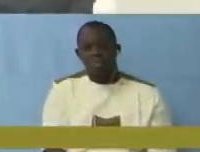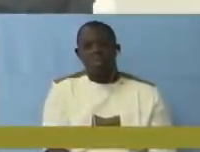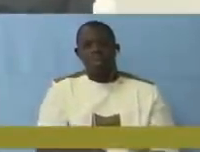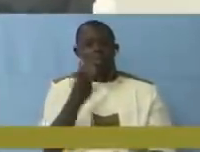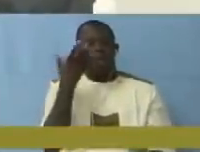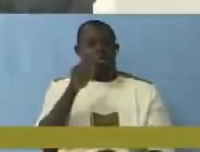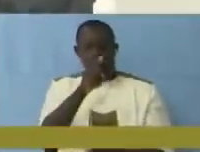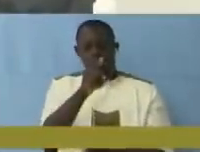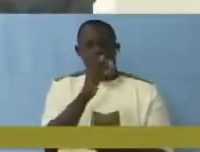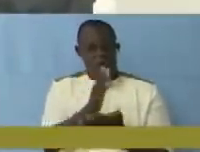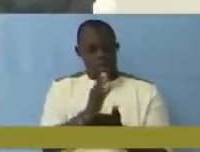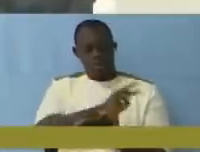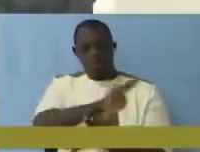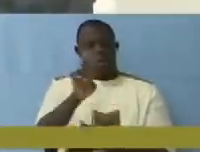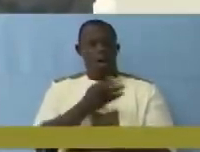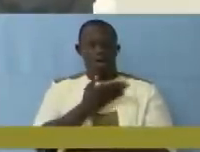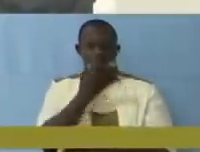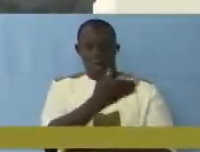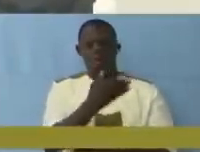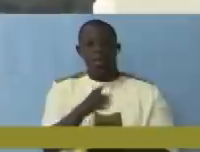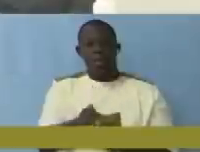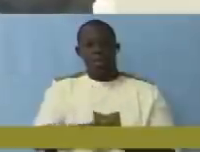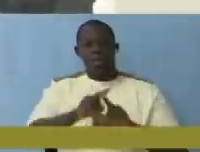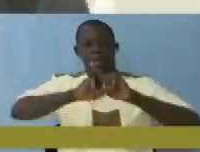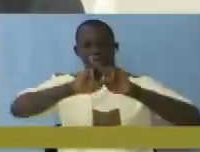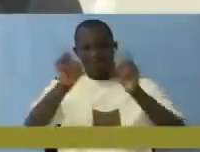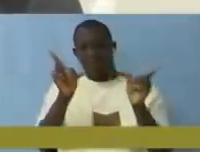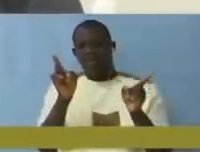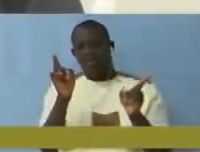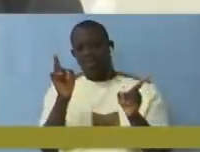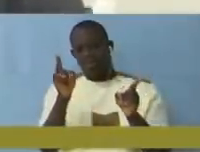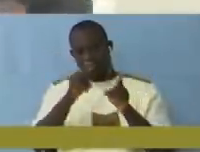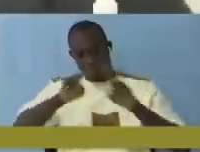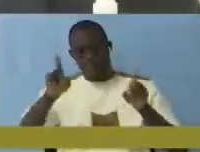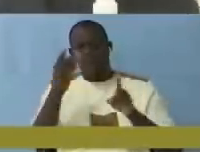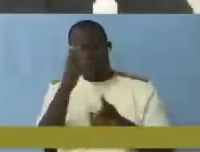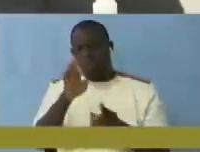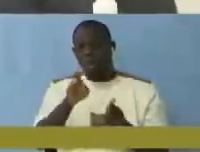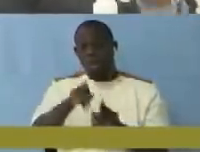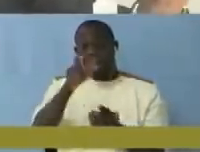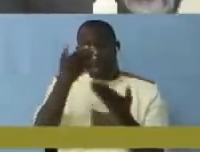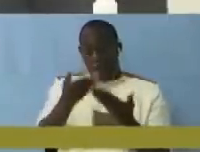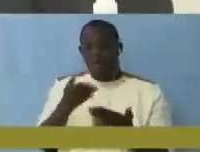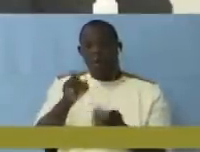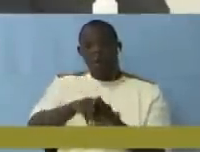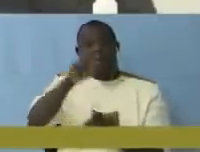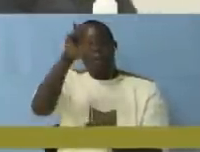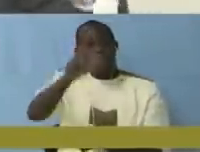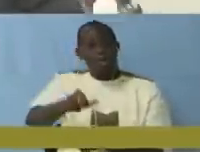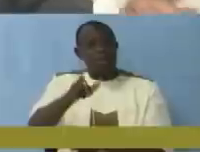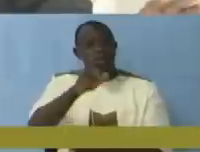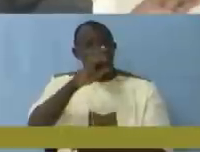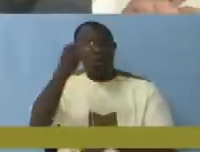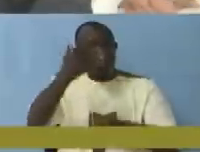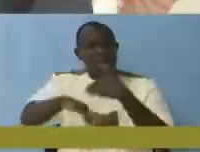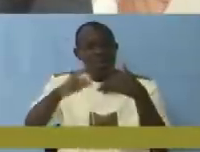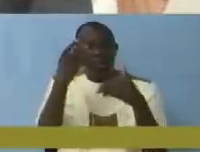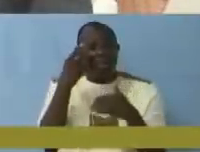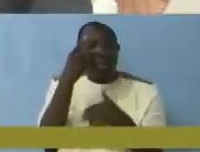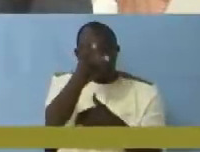you are not. That is completely different from a complete stranger who has never seen